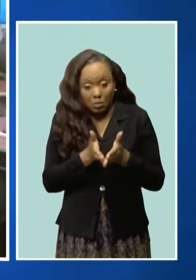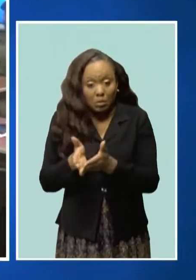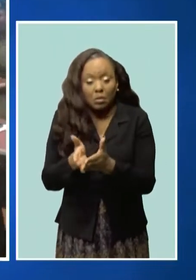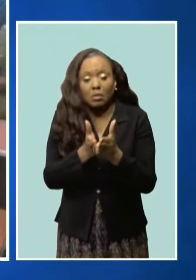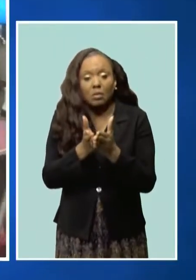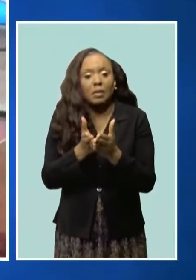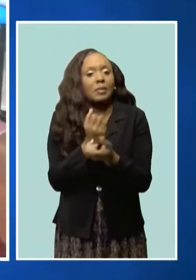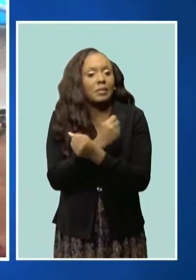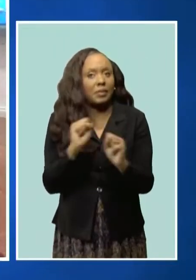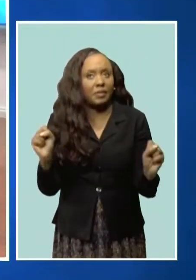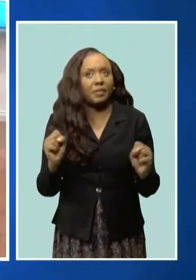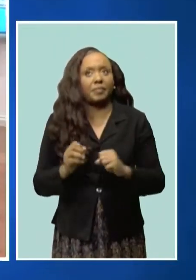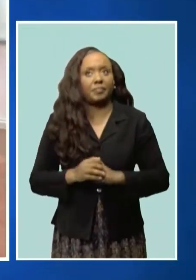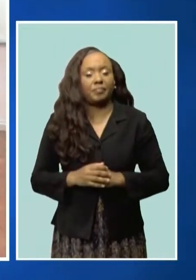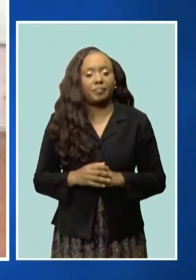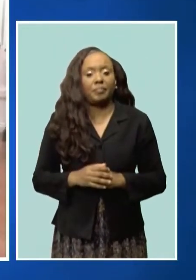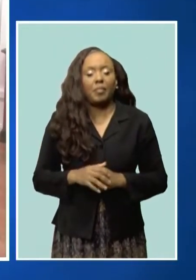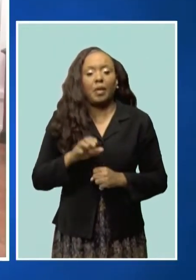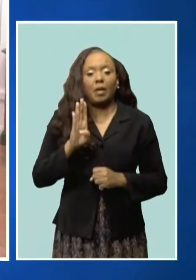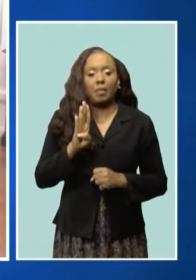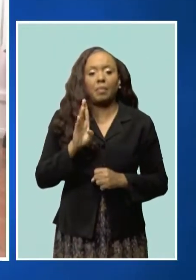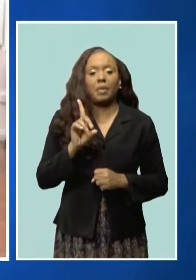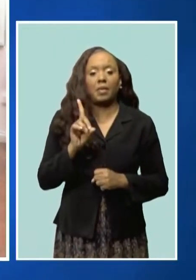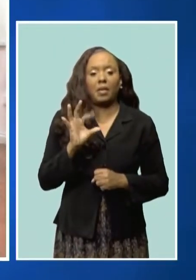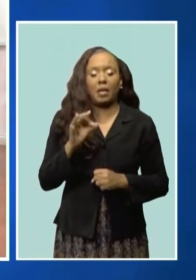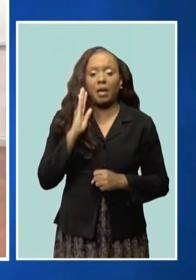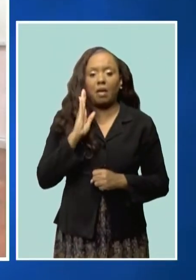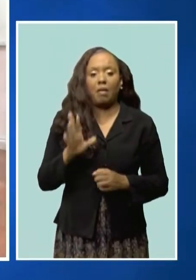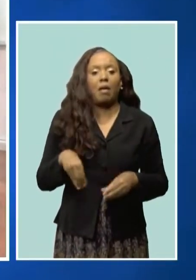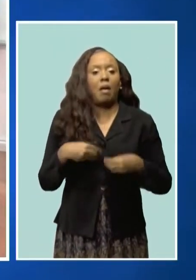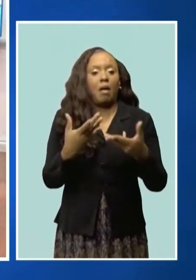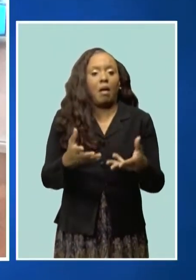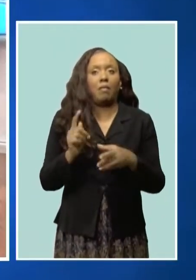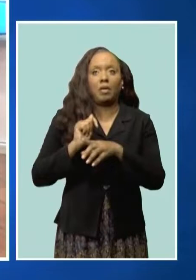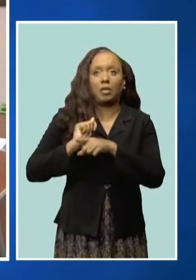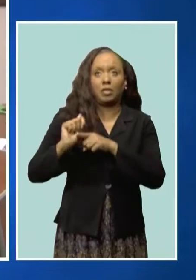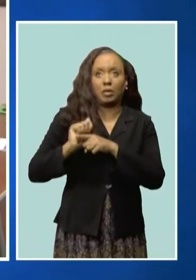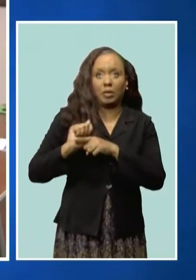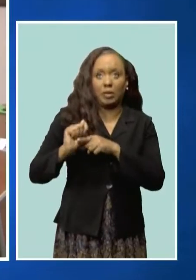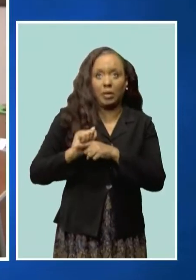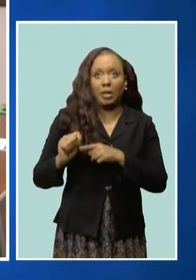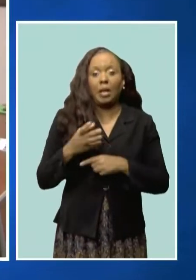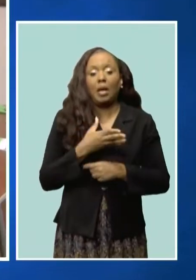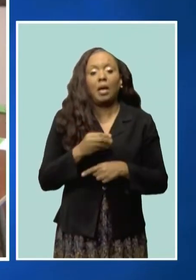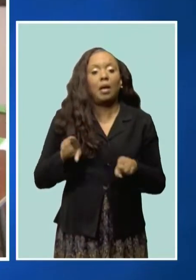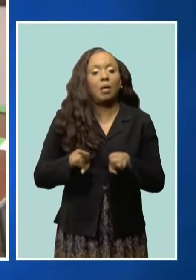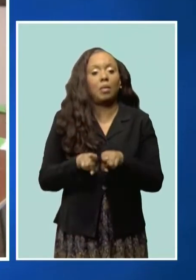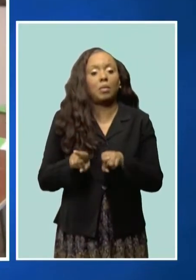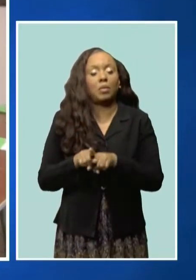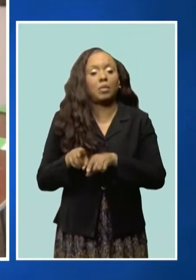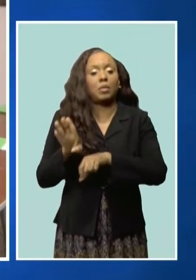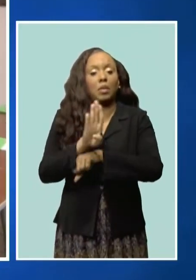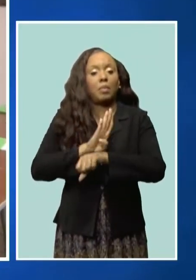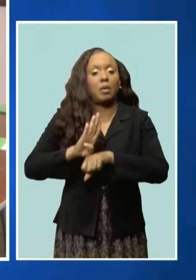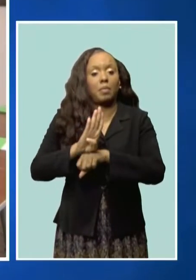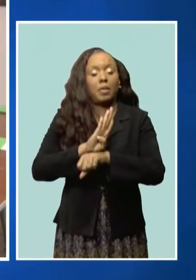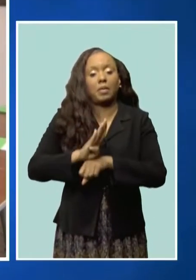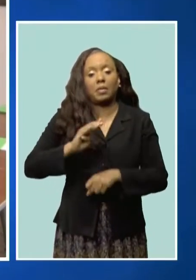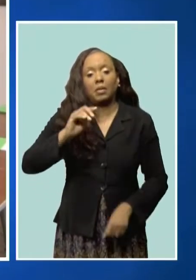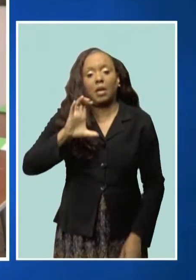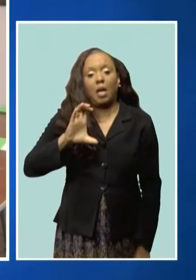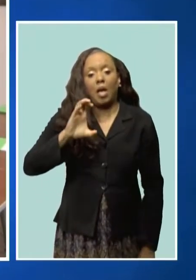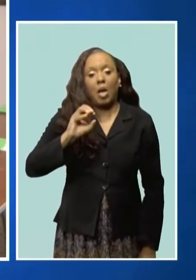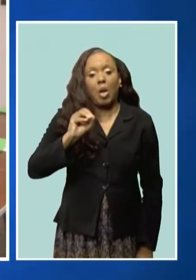being facilitated by the Barbados Defence Force Training and Development Institute and the Barbados Coast Guard. The Institute's